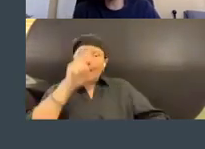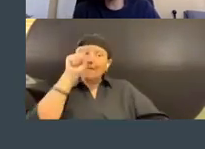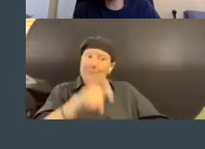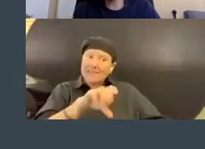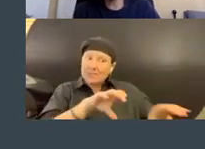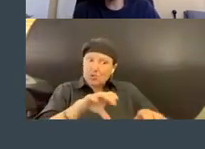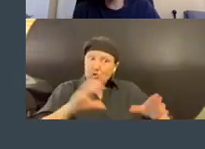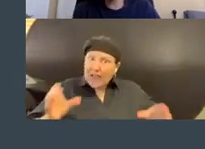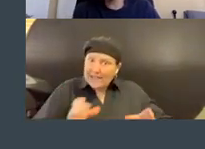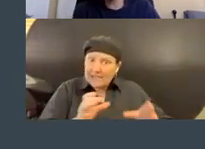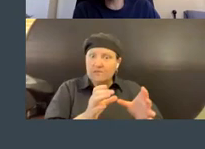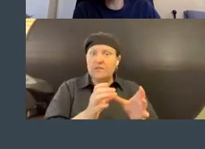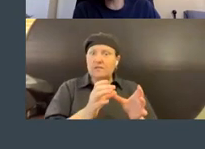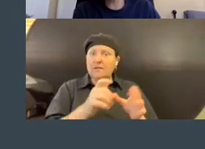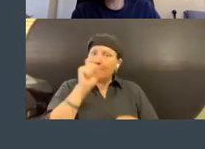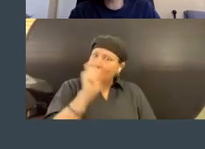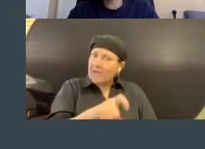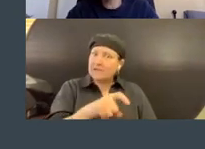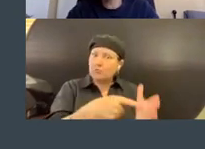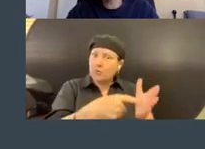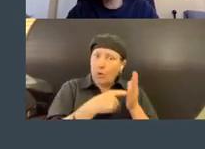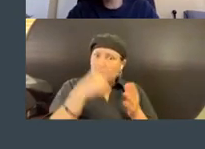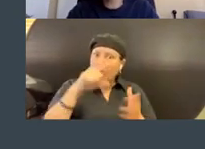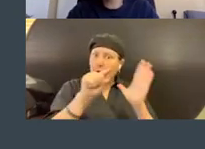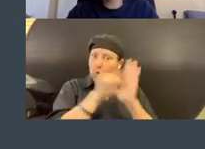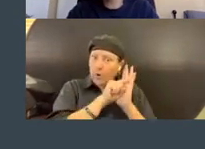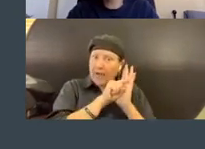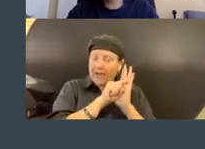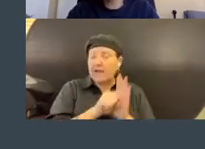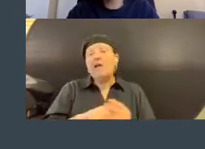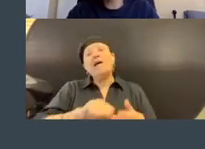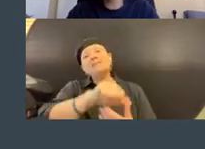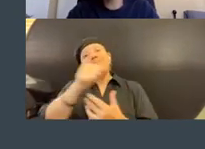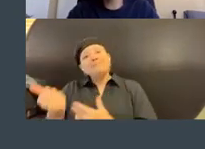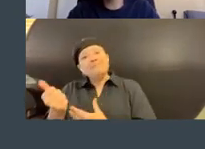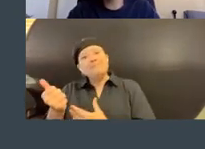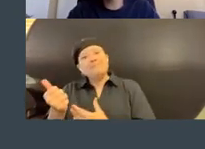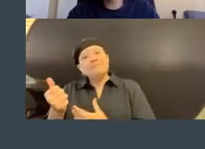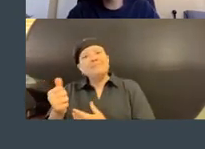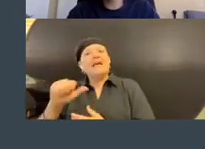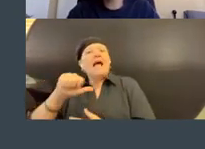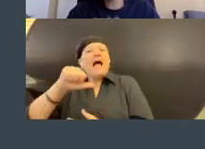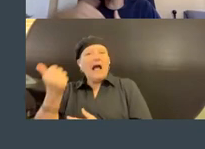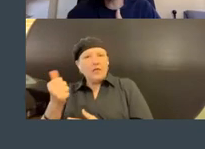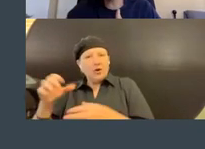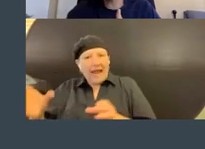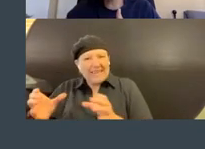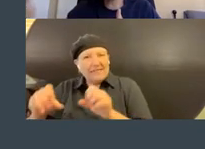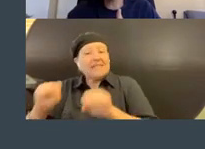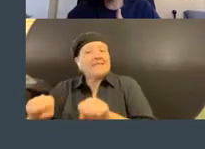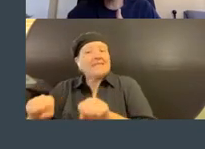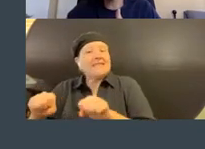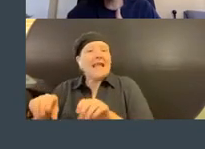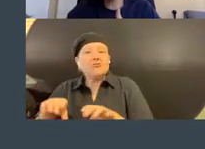students need to submit for grades, and then what additional enrichment activities they can potentially do just to continue to